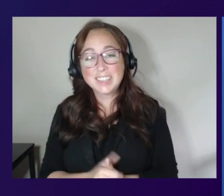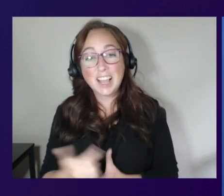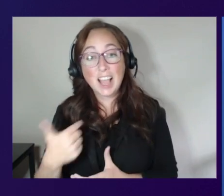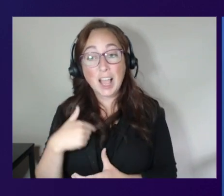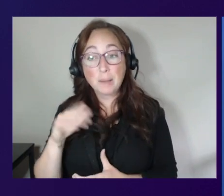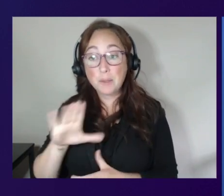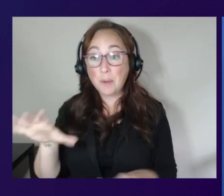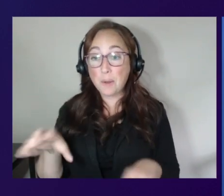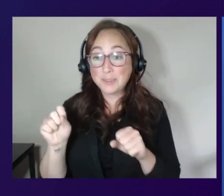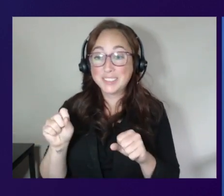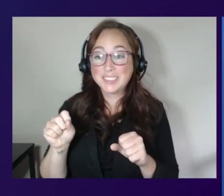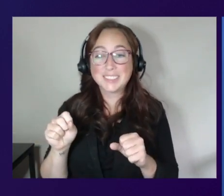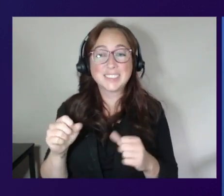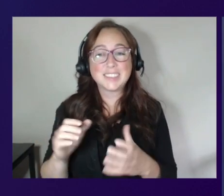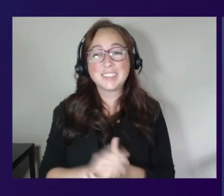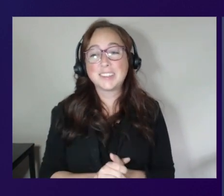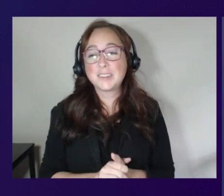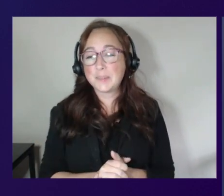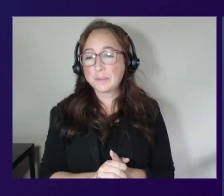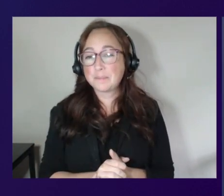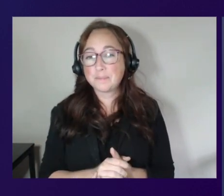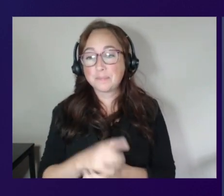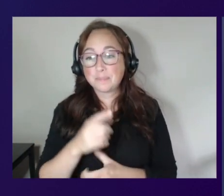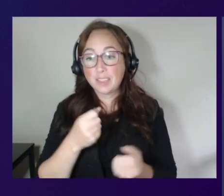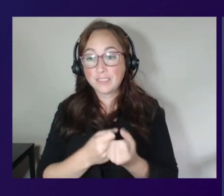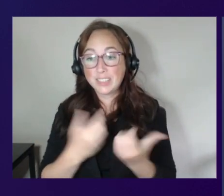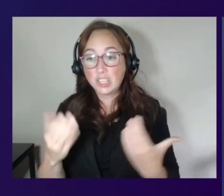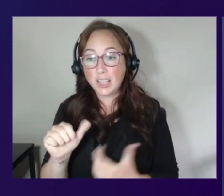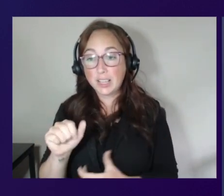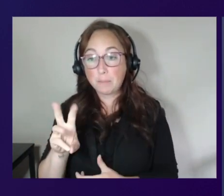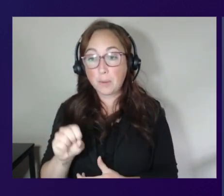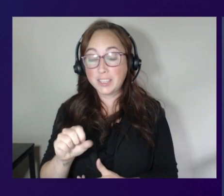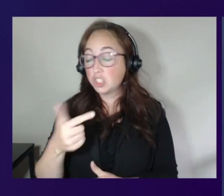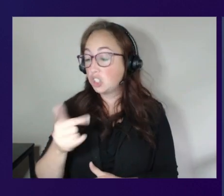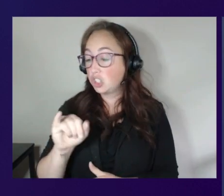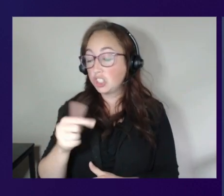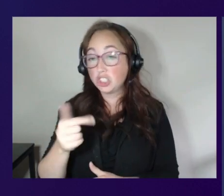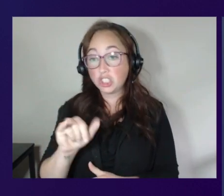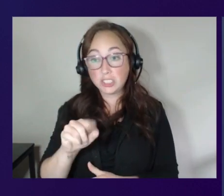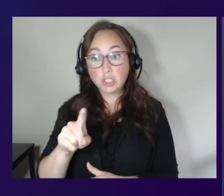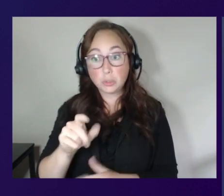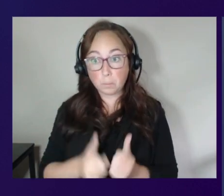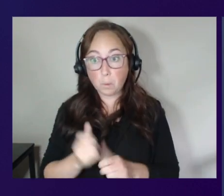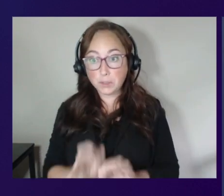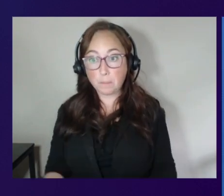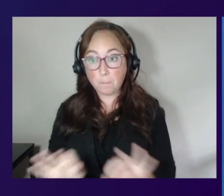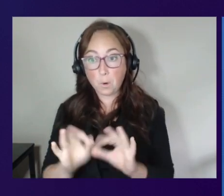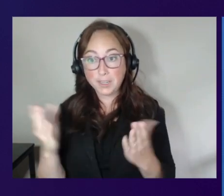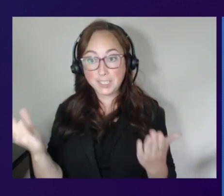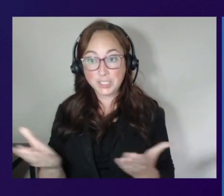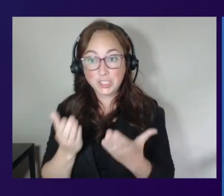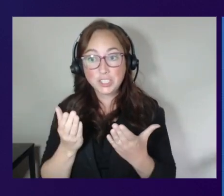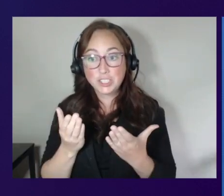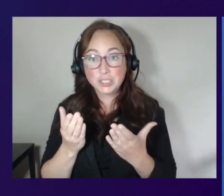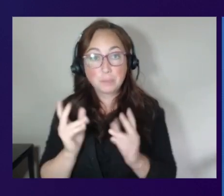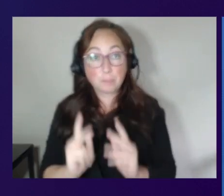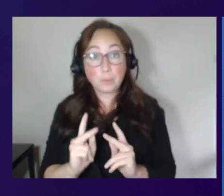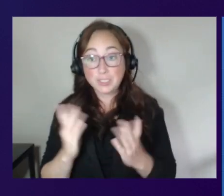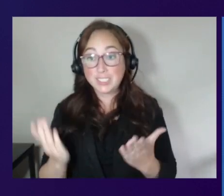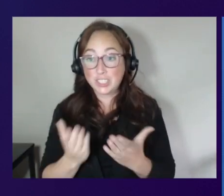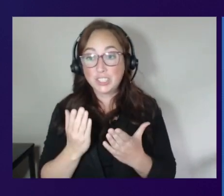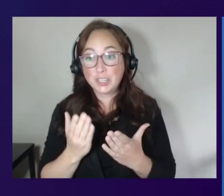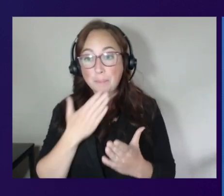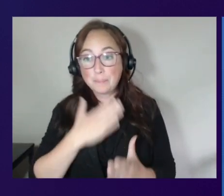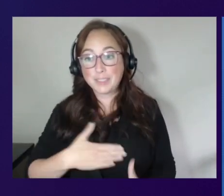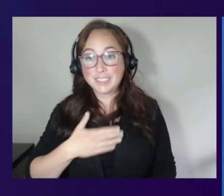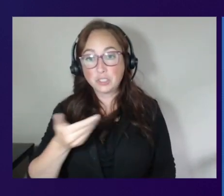developer advocate here at AWS. Gigi, you're the most important person here on this panel right now. Please introduce yourself. Thank you.